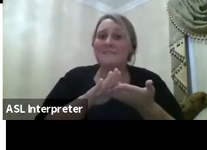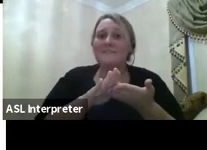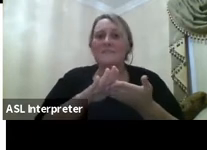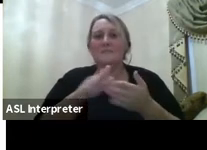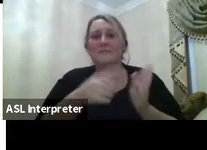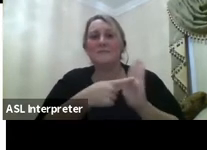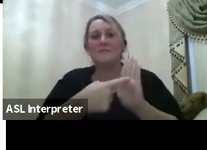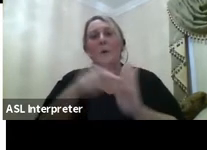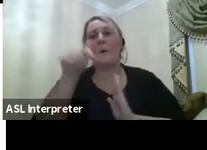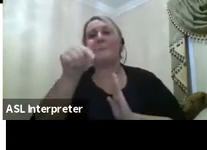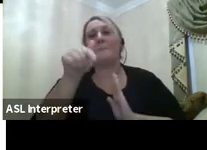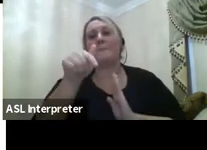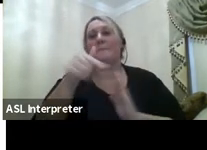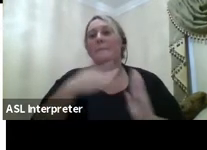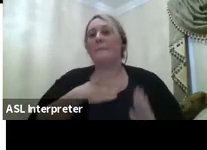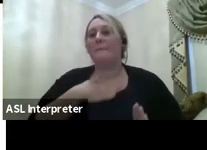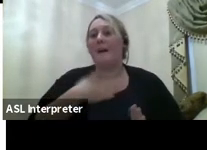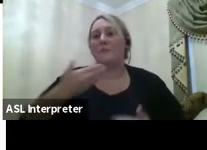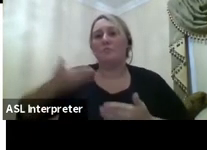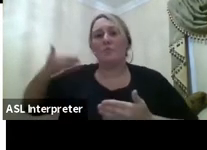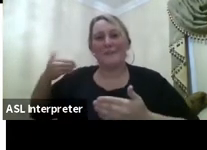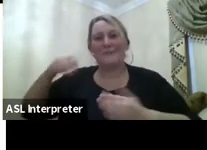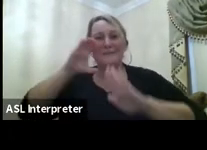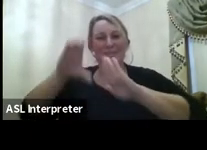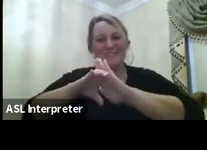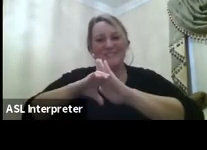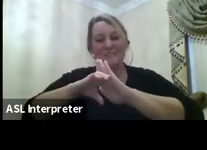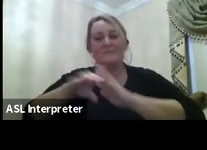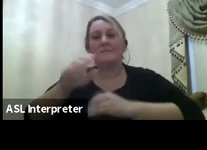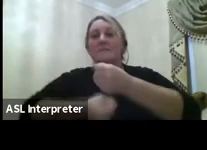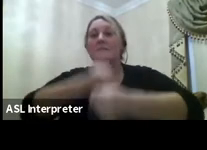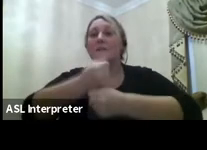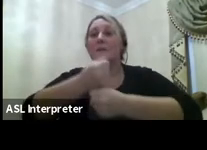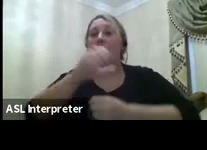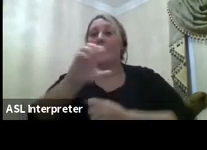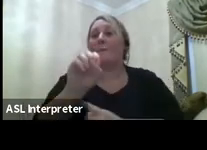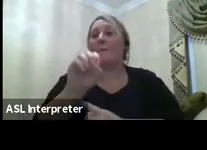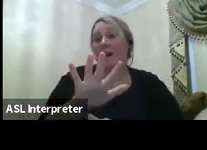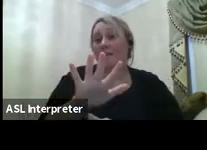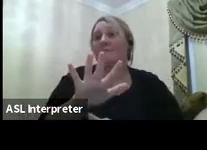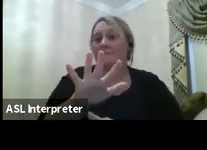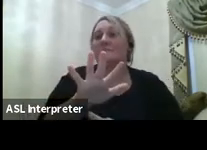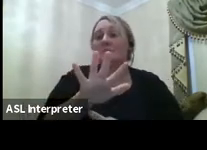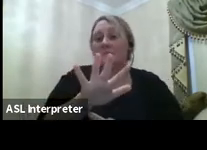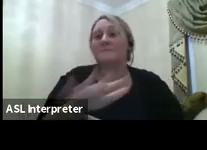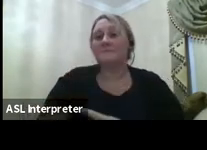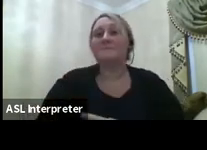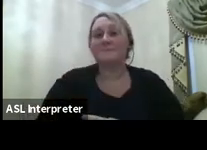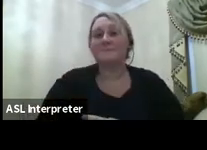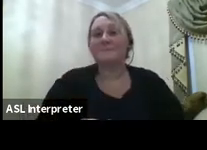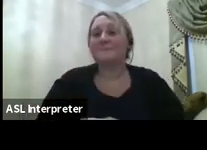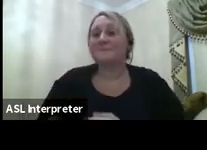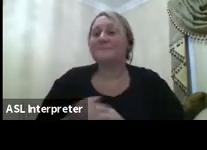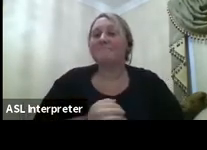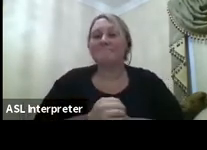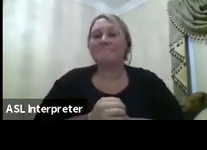earlier images. Like this is from 2005. Um, and thinking about how these certain markers